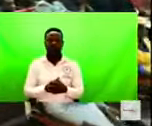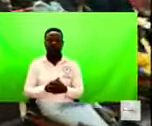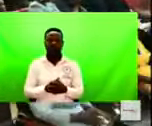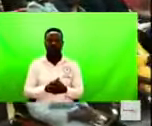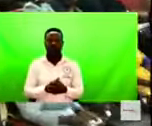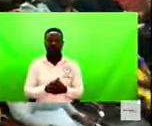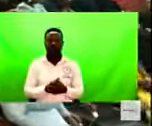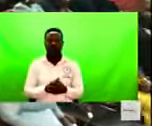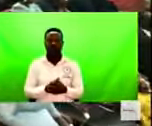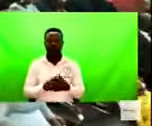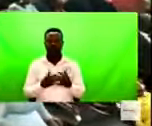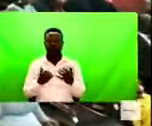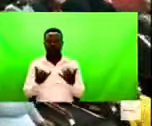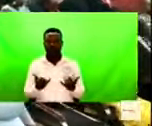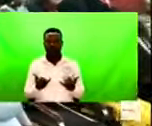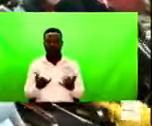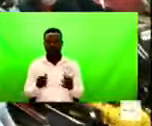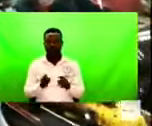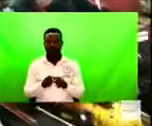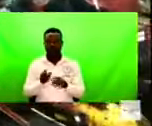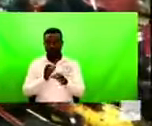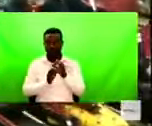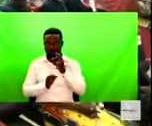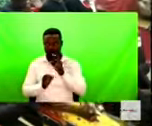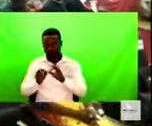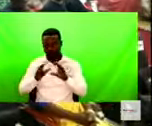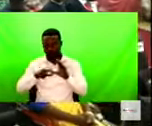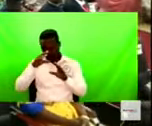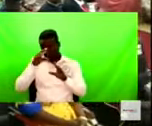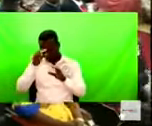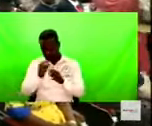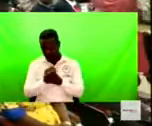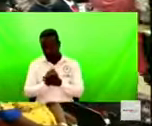Now, on behalf of our chairman,